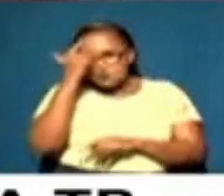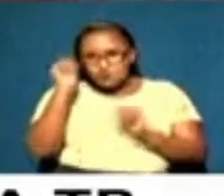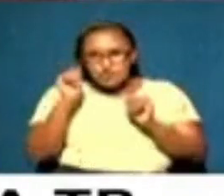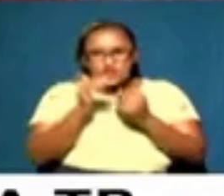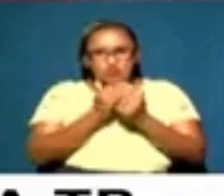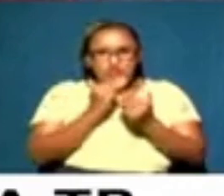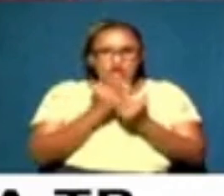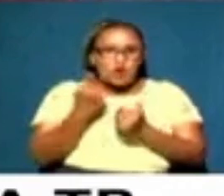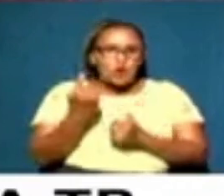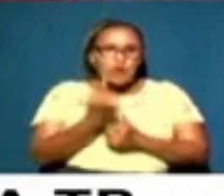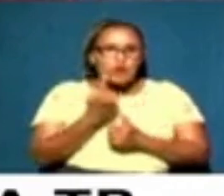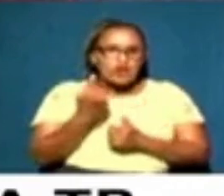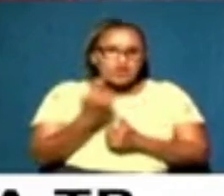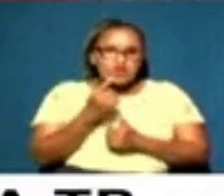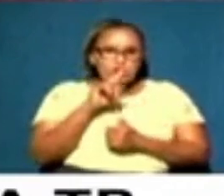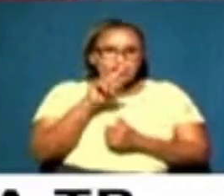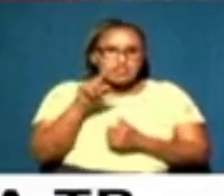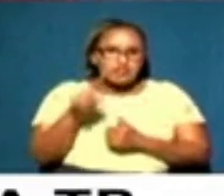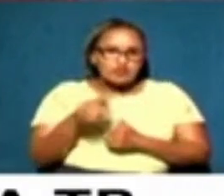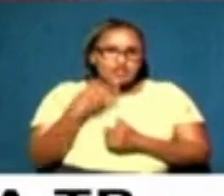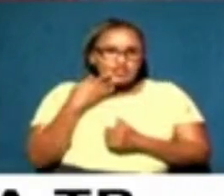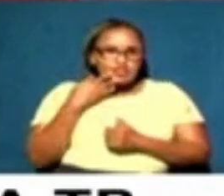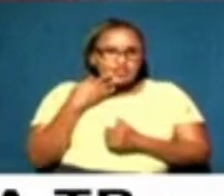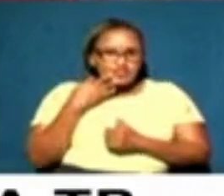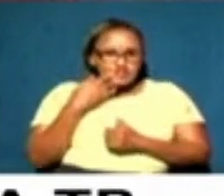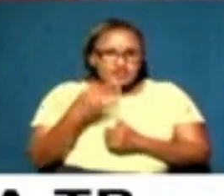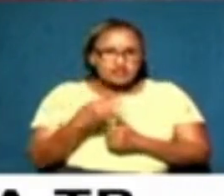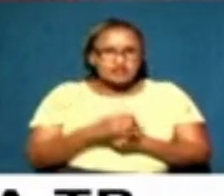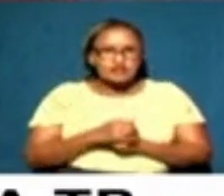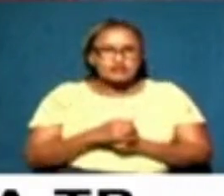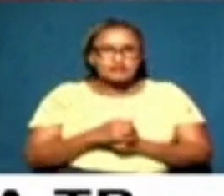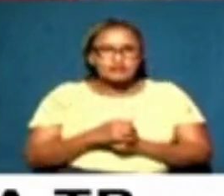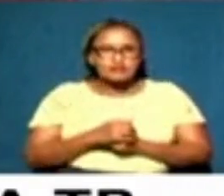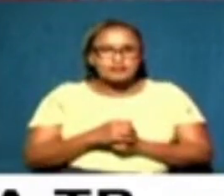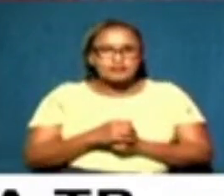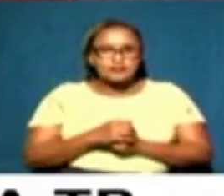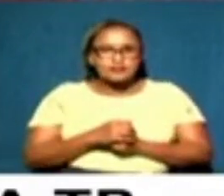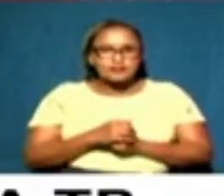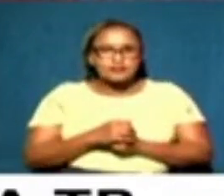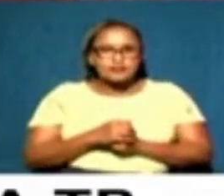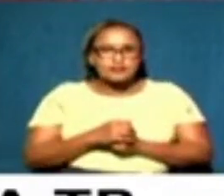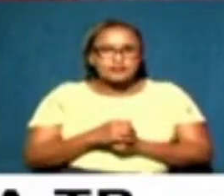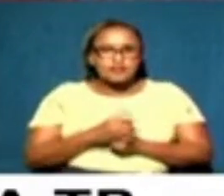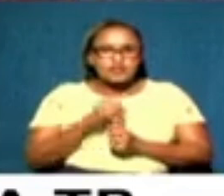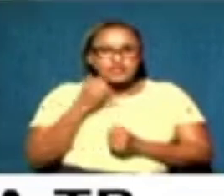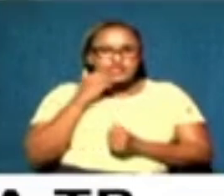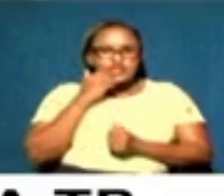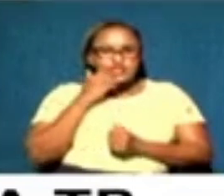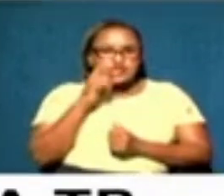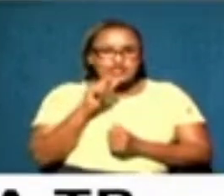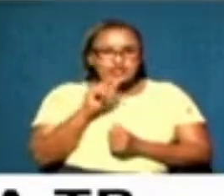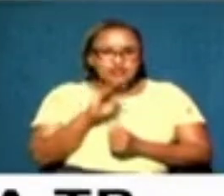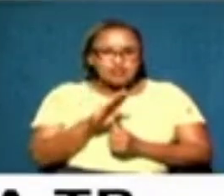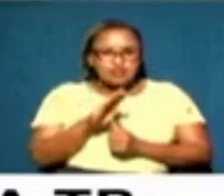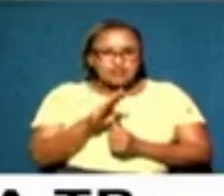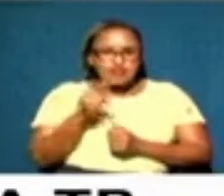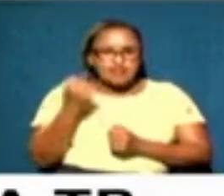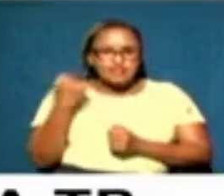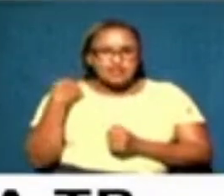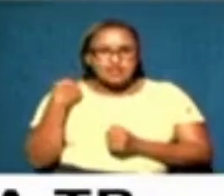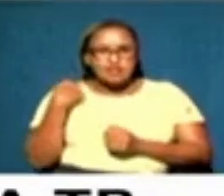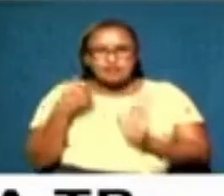kurigita arwaru giri mirongo ena na ithatu magana manana ma mirongo enana na anana ATB. The statistics